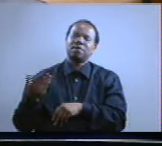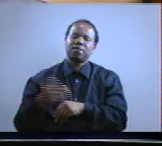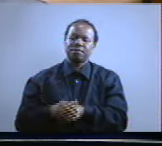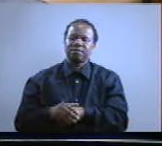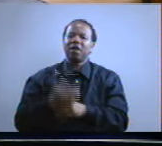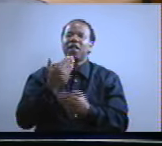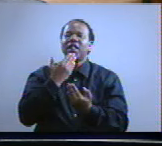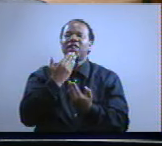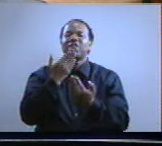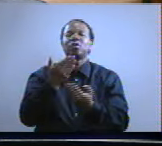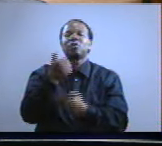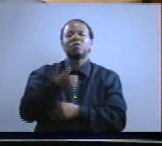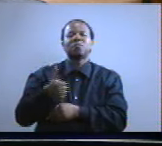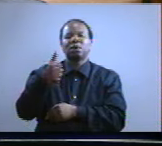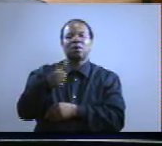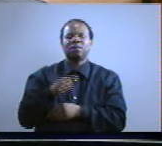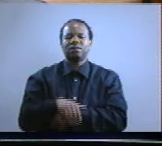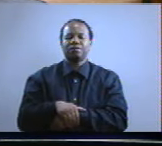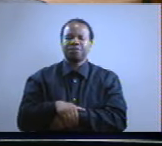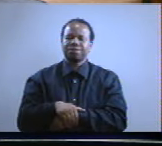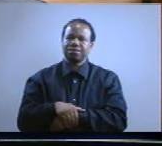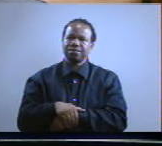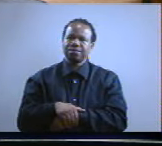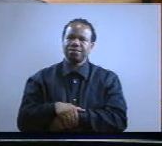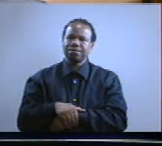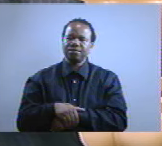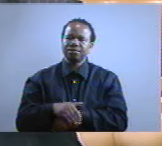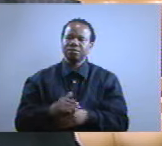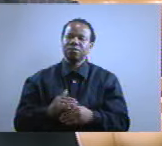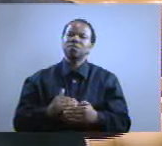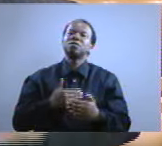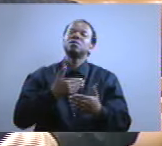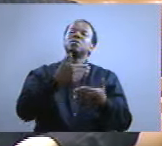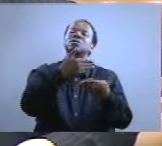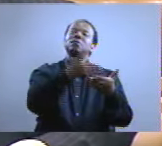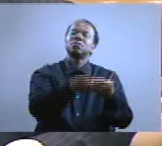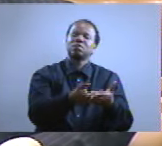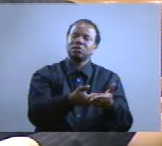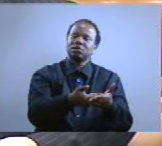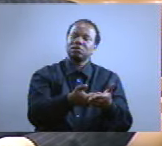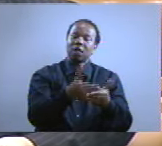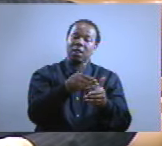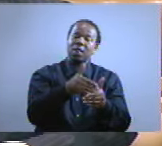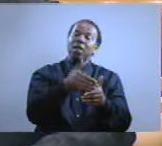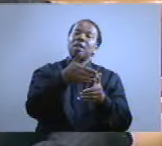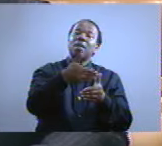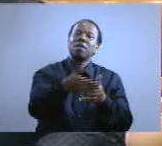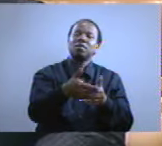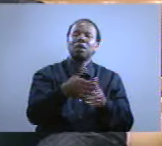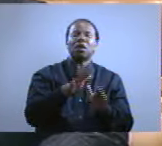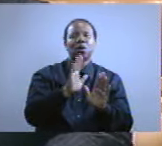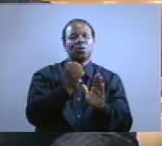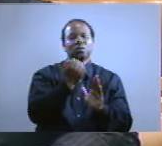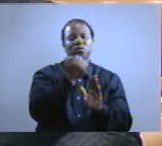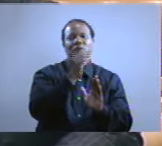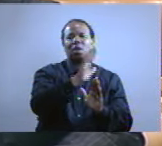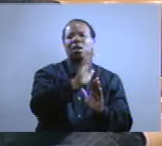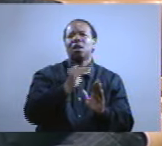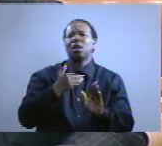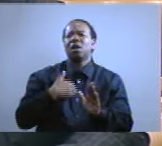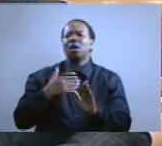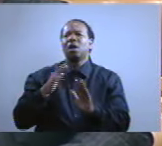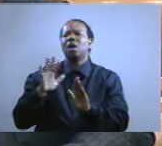Thank you, Mr. Speaker. I hereby give notice that at the next sitting of the House, I will move. Member, I can hear you. I don't